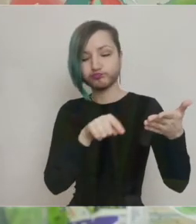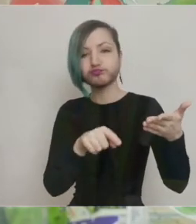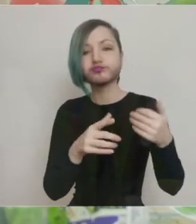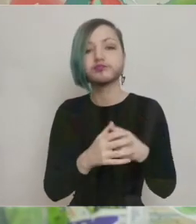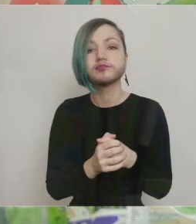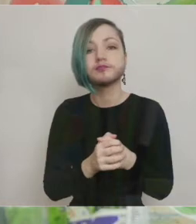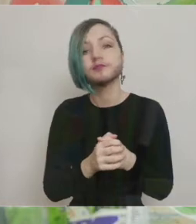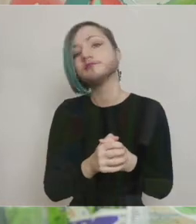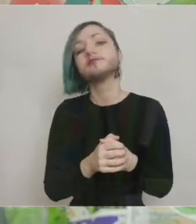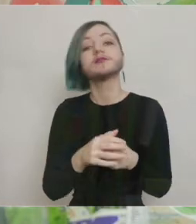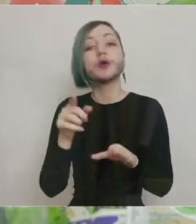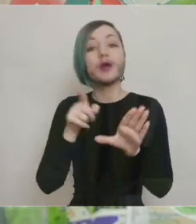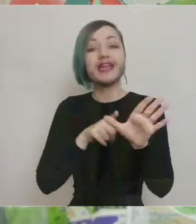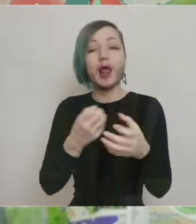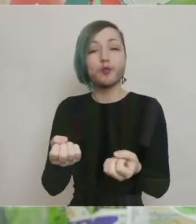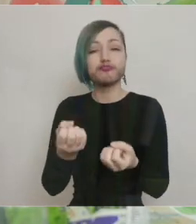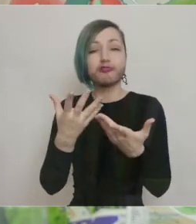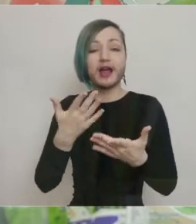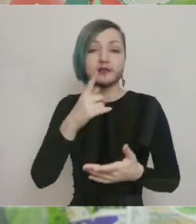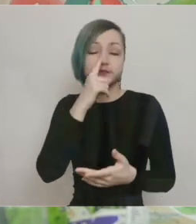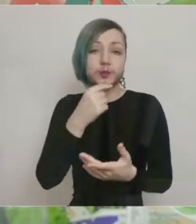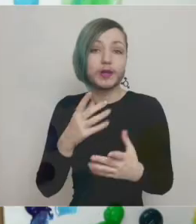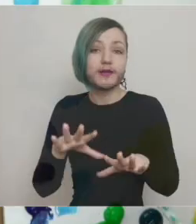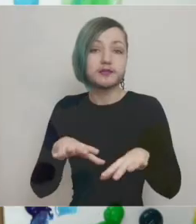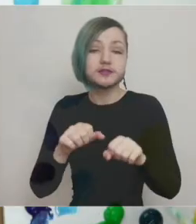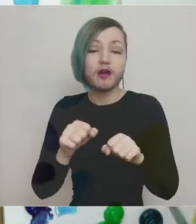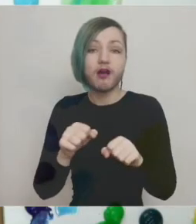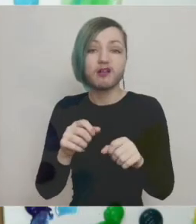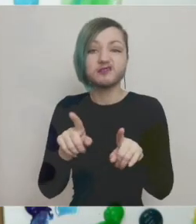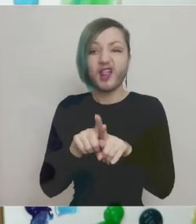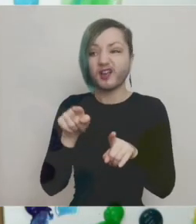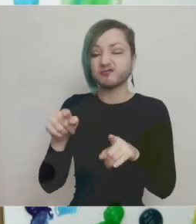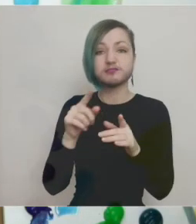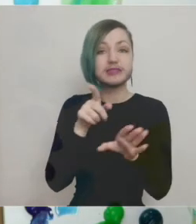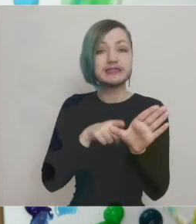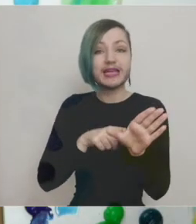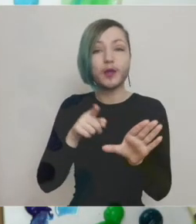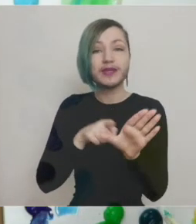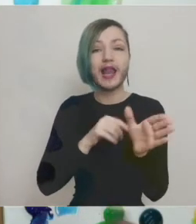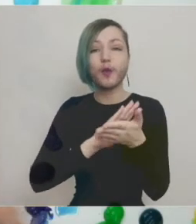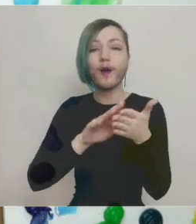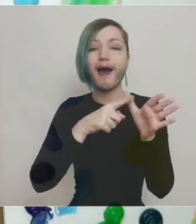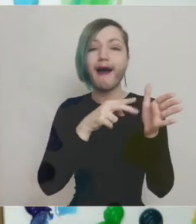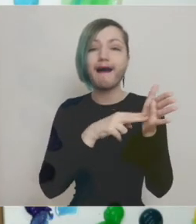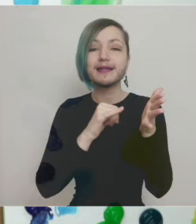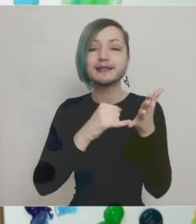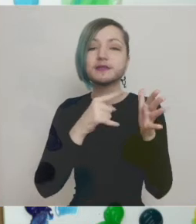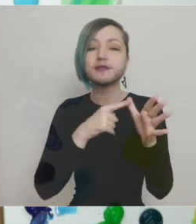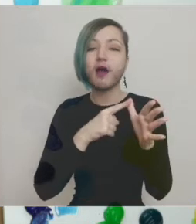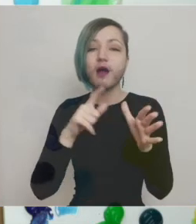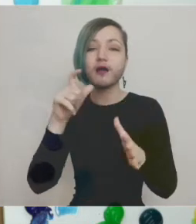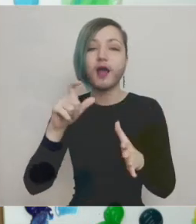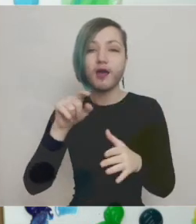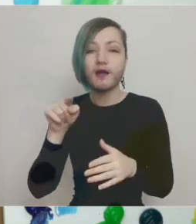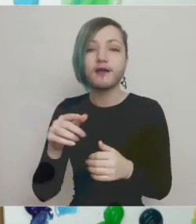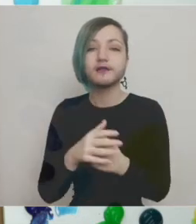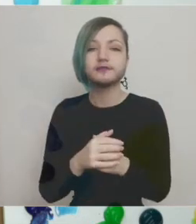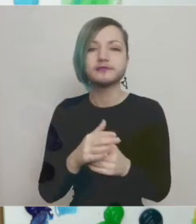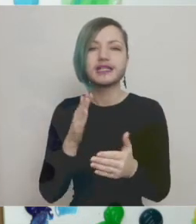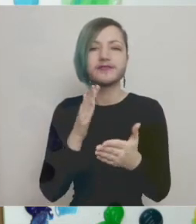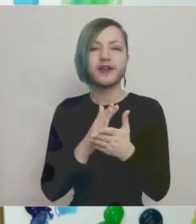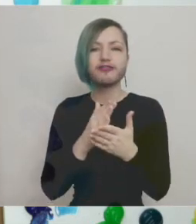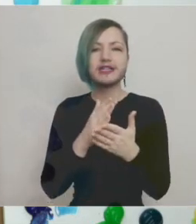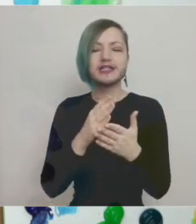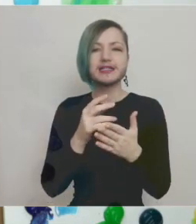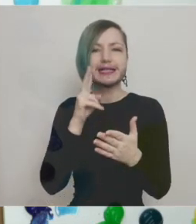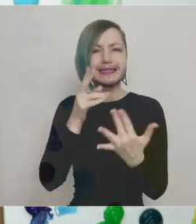a really vibrant yellow, you can start off with something like this yellow, which is a yellow Hansa color, and that is a very transparent